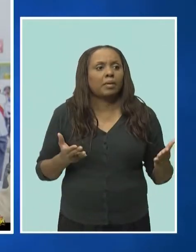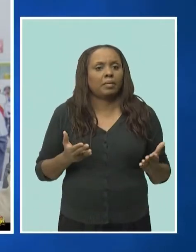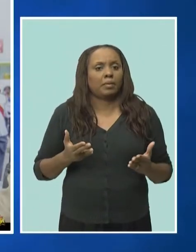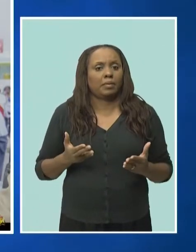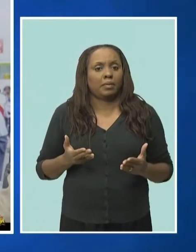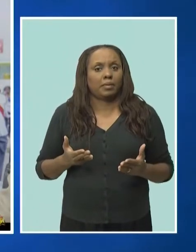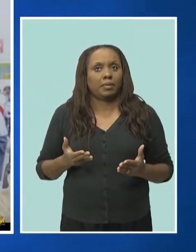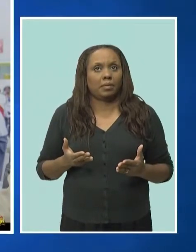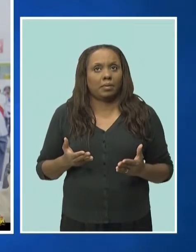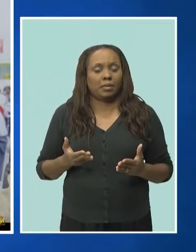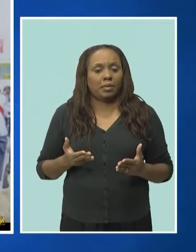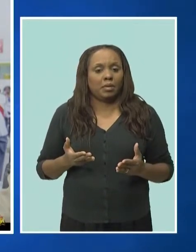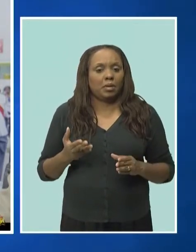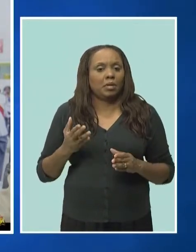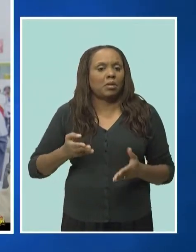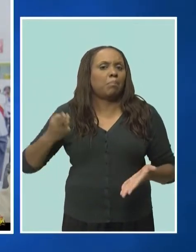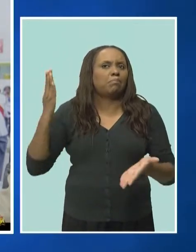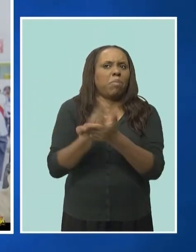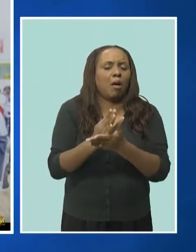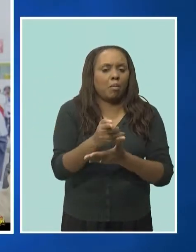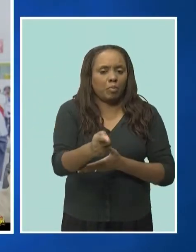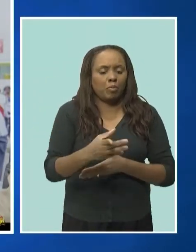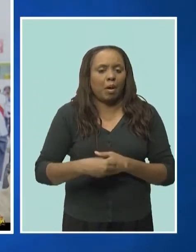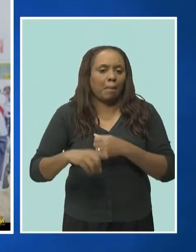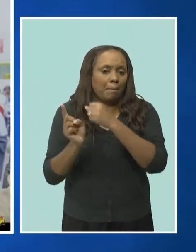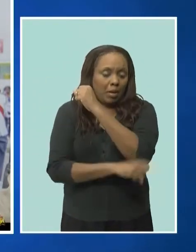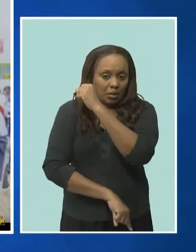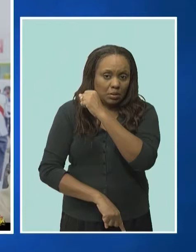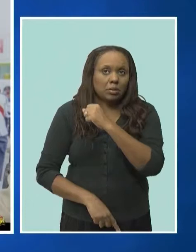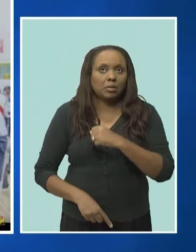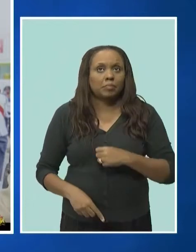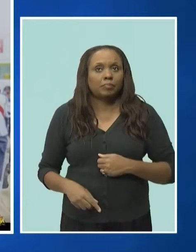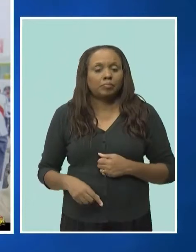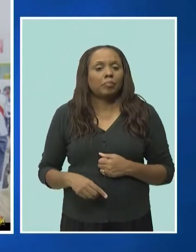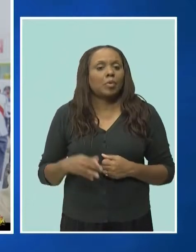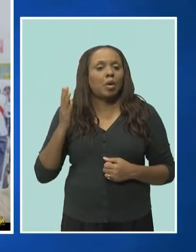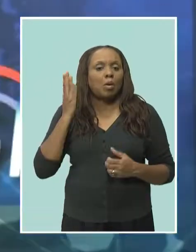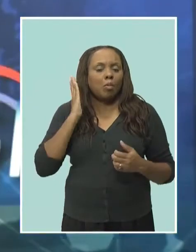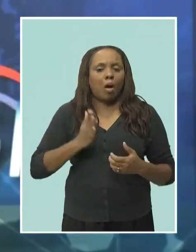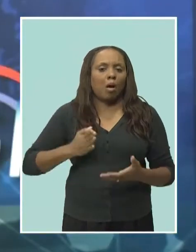are purposefully resolved to bring this to an end.